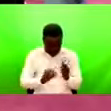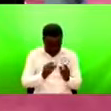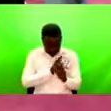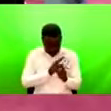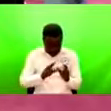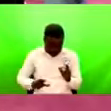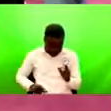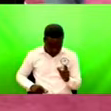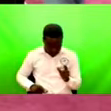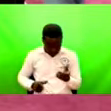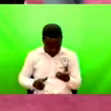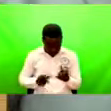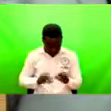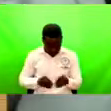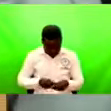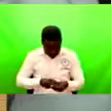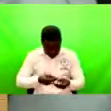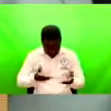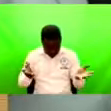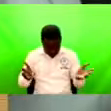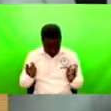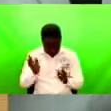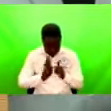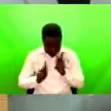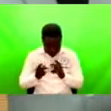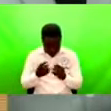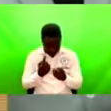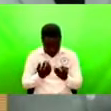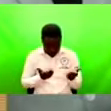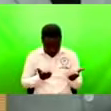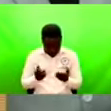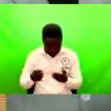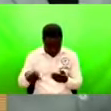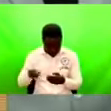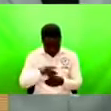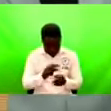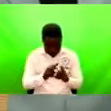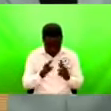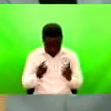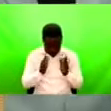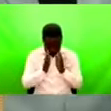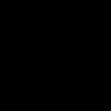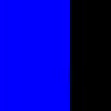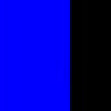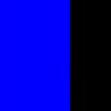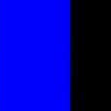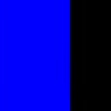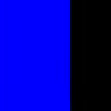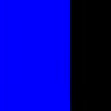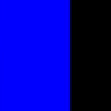emit upon those who serve you. Therefore, our cry, even as we stand